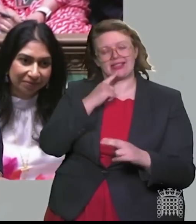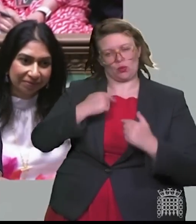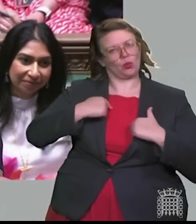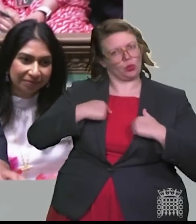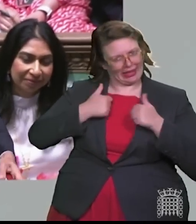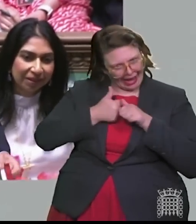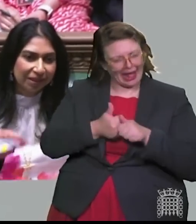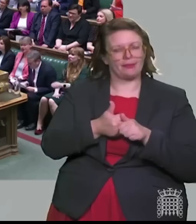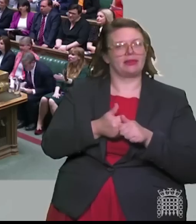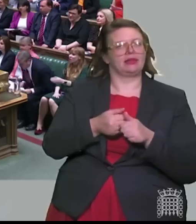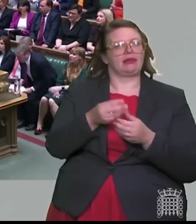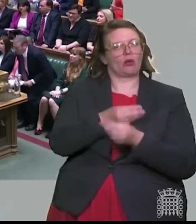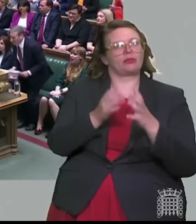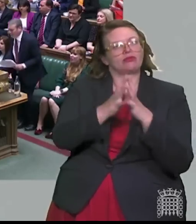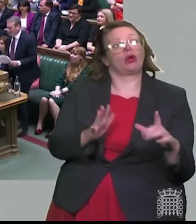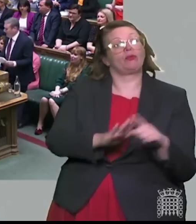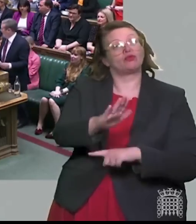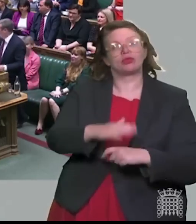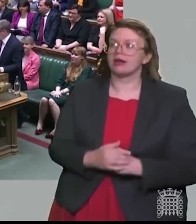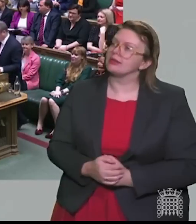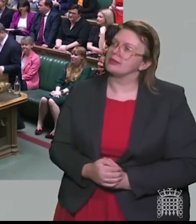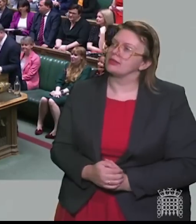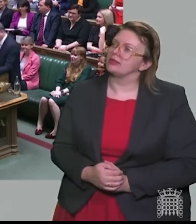effect on future growth.